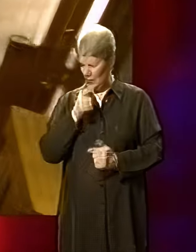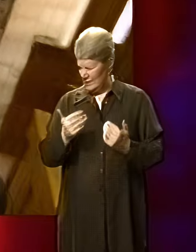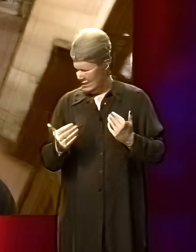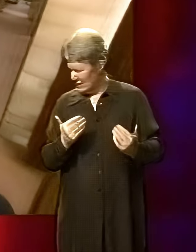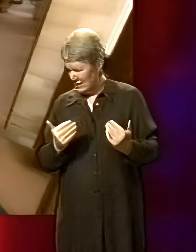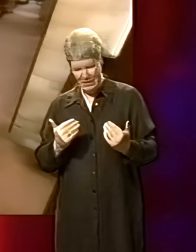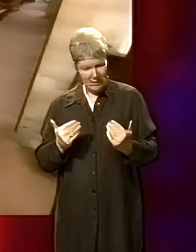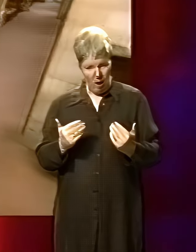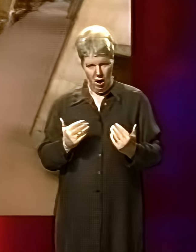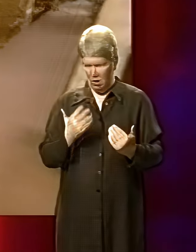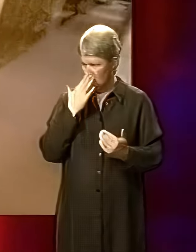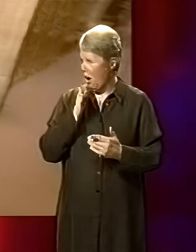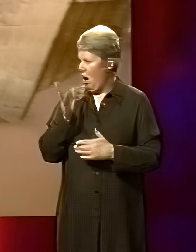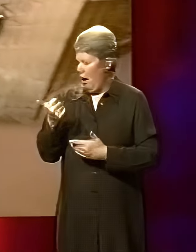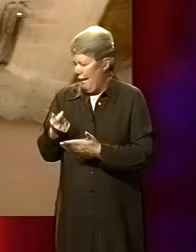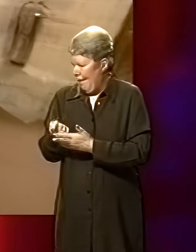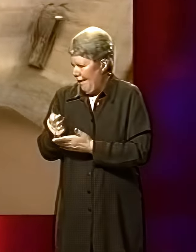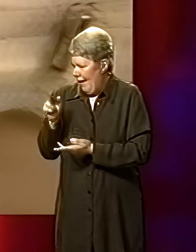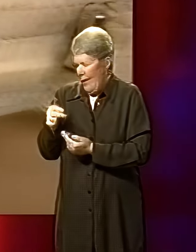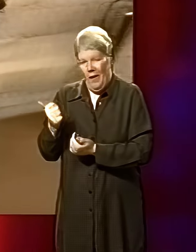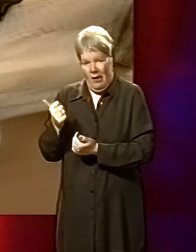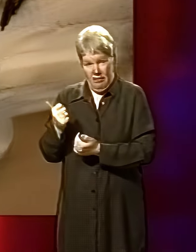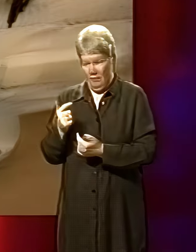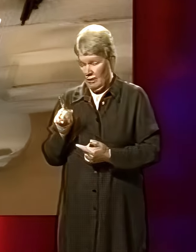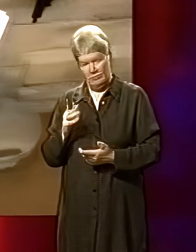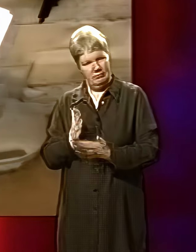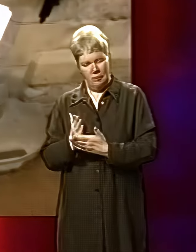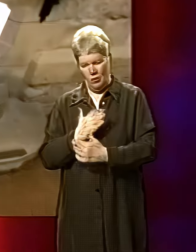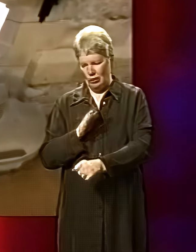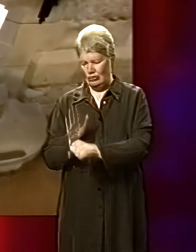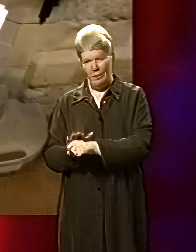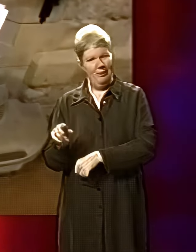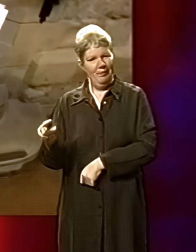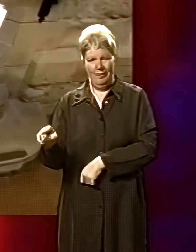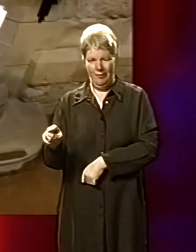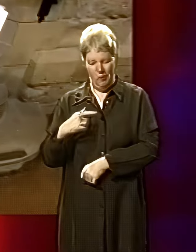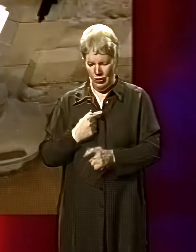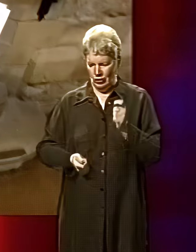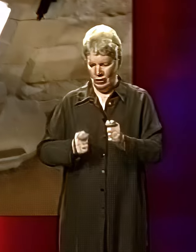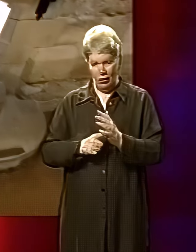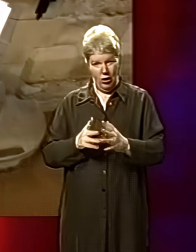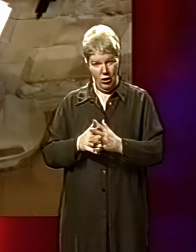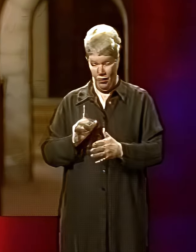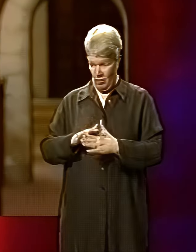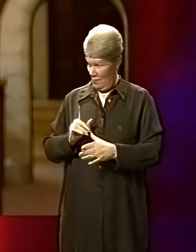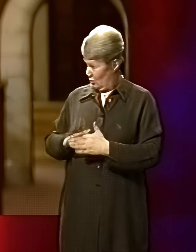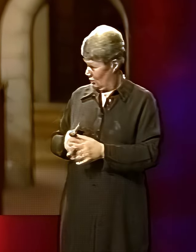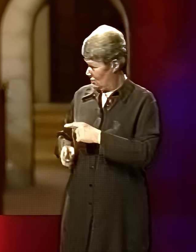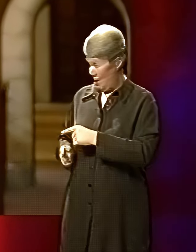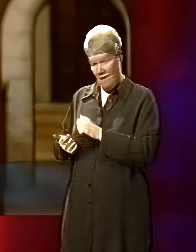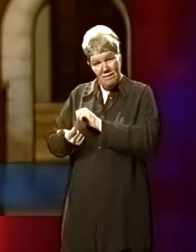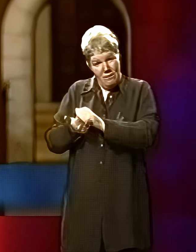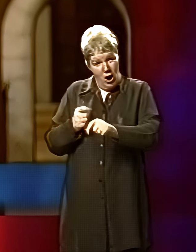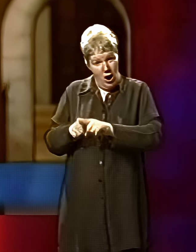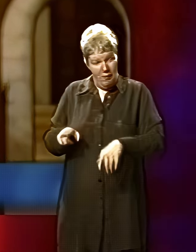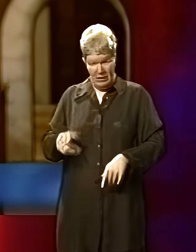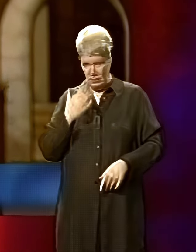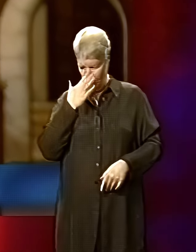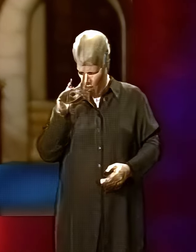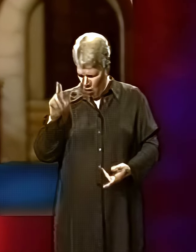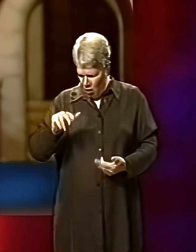less well off. He's now calling for changes in the law to govern such lenders. Companies like Brighthouse that may seem to be